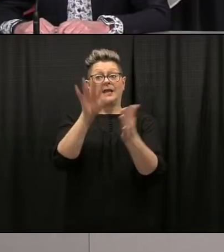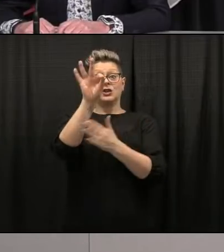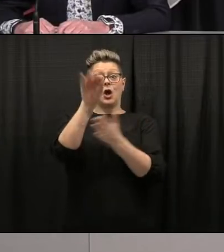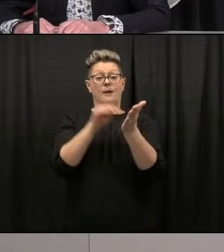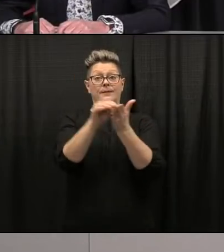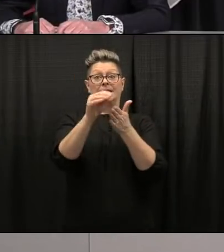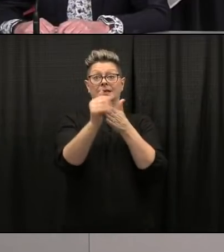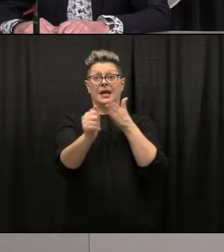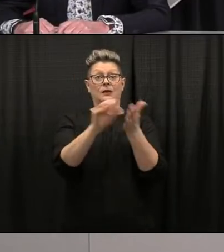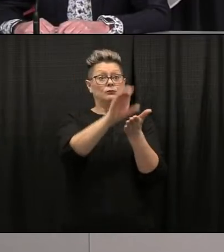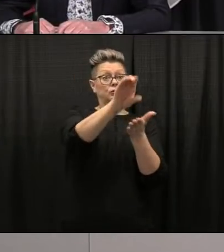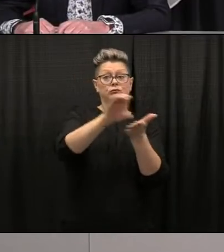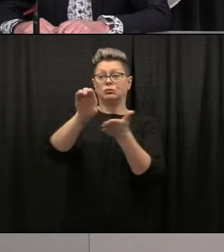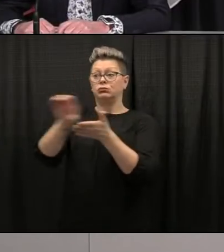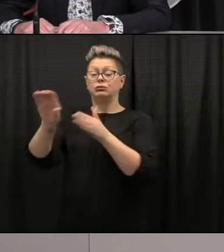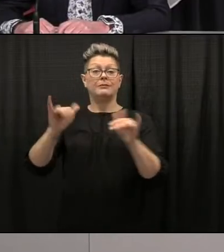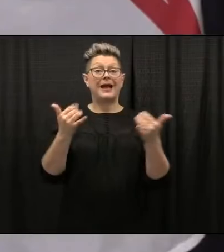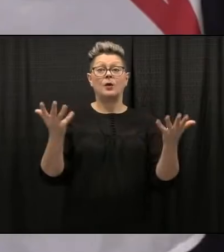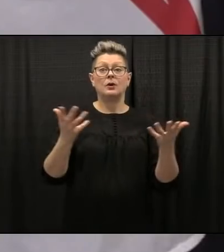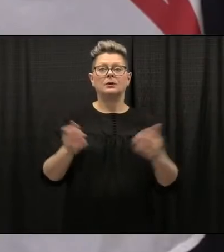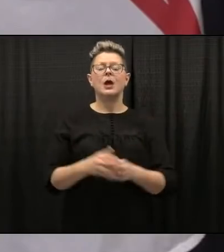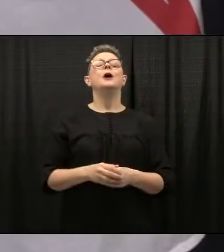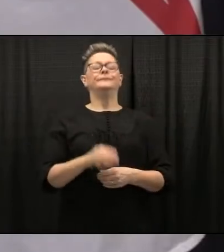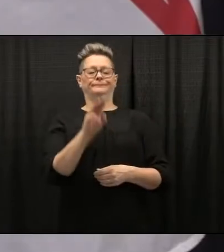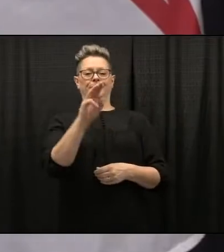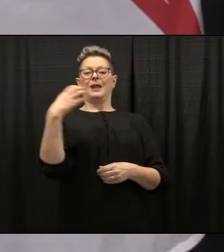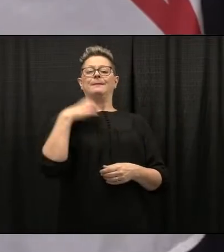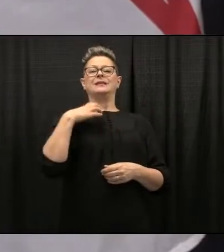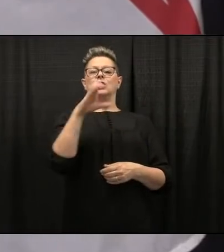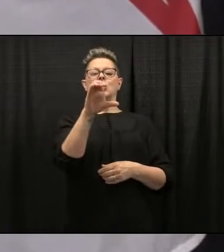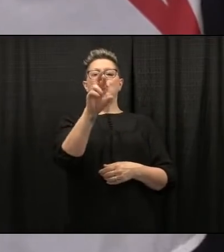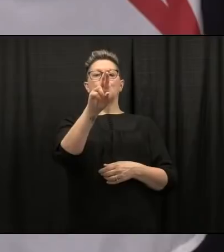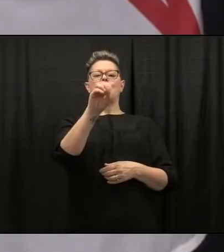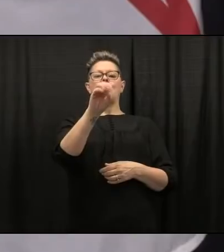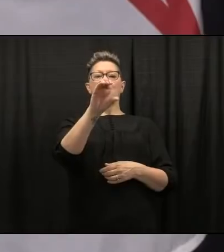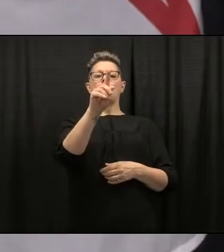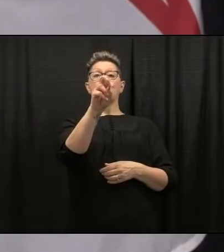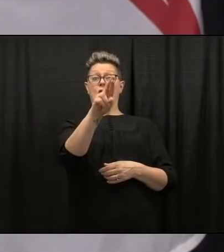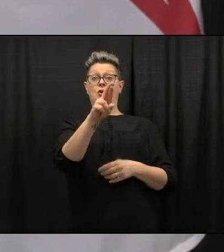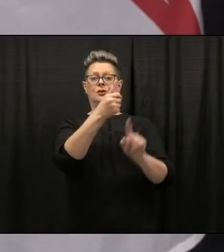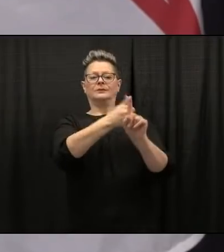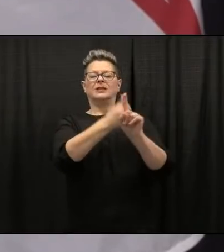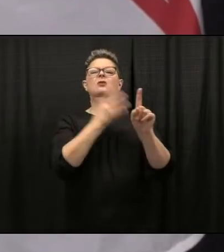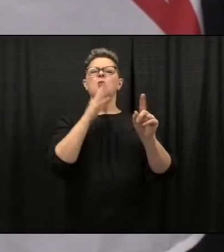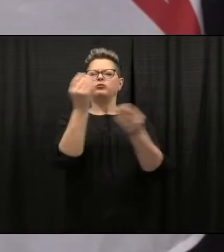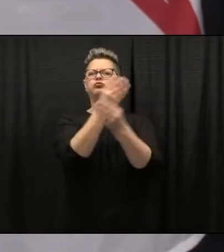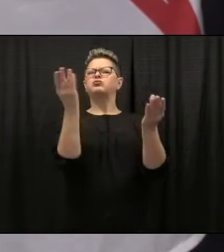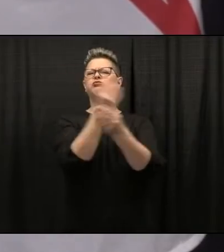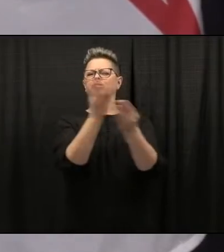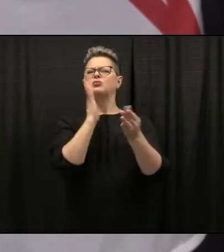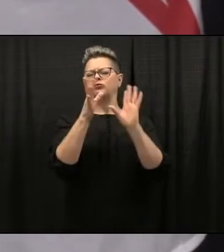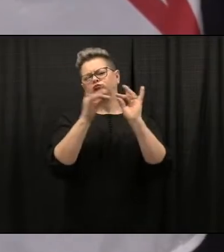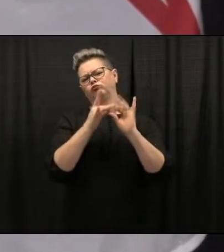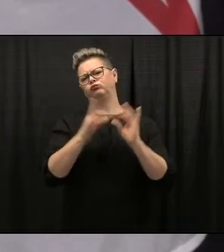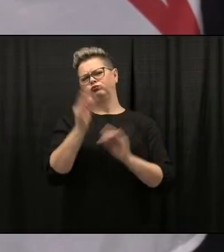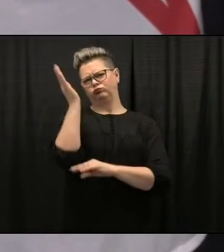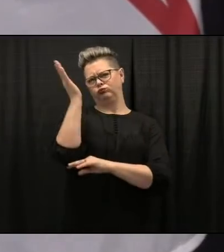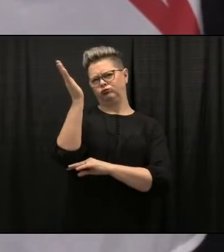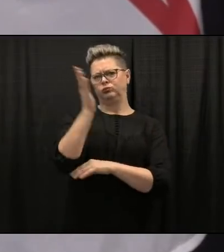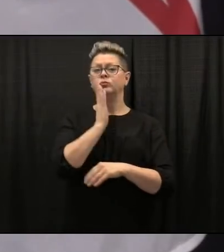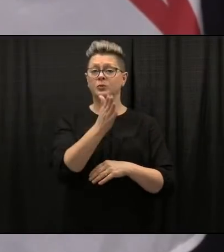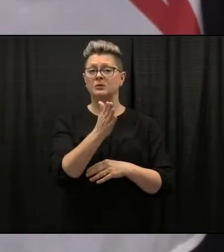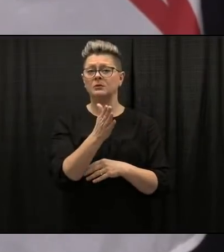out? Sure. Minister Crocker will be giving more details in the coming day or days.